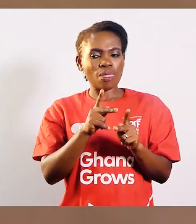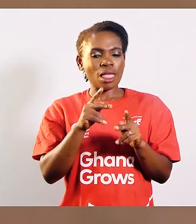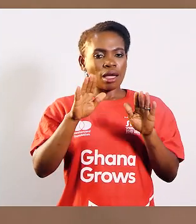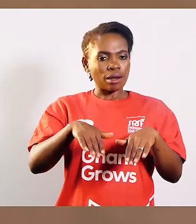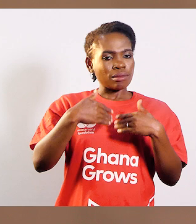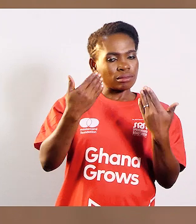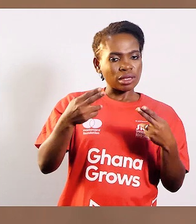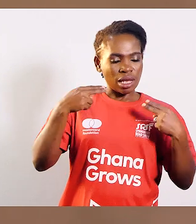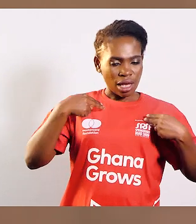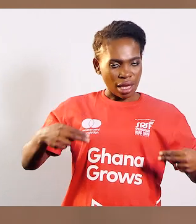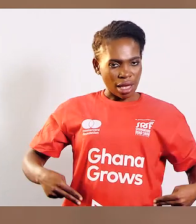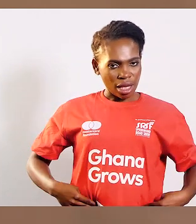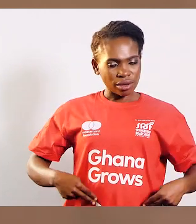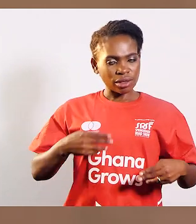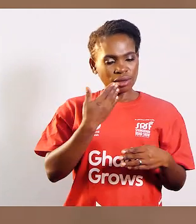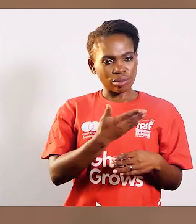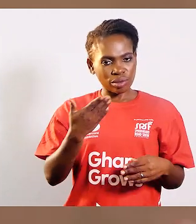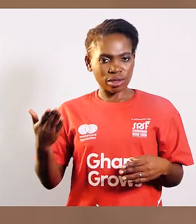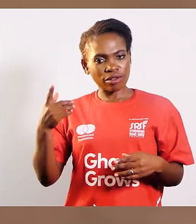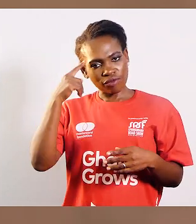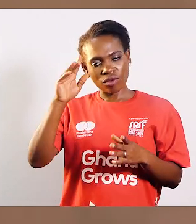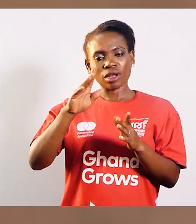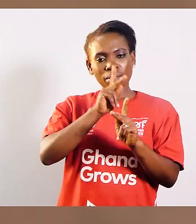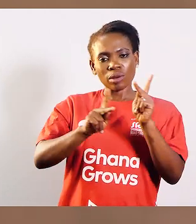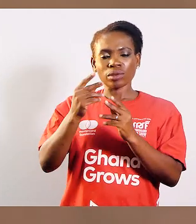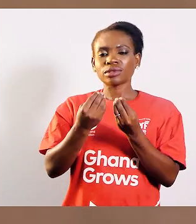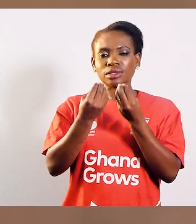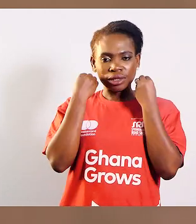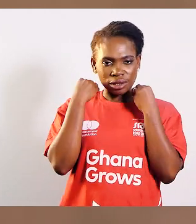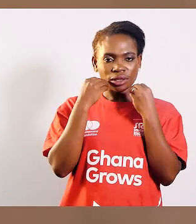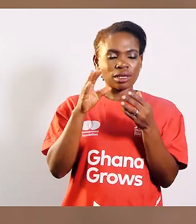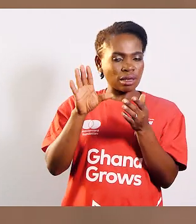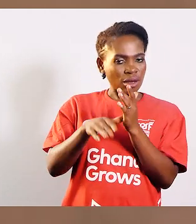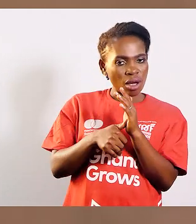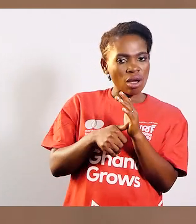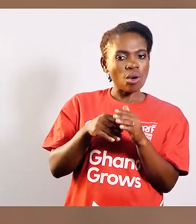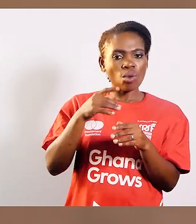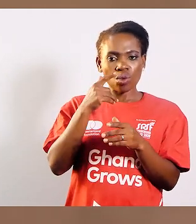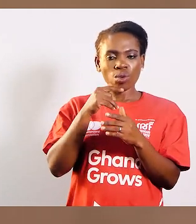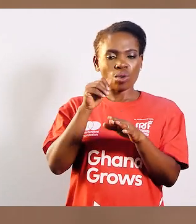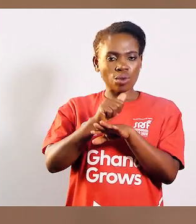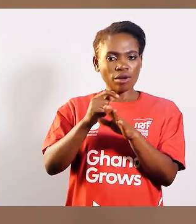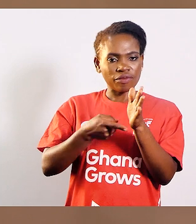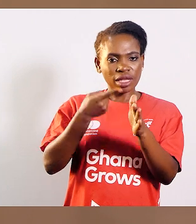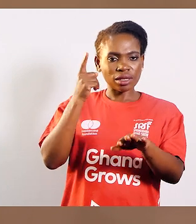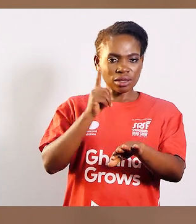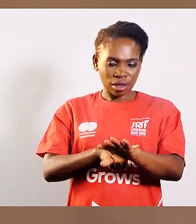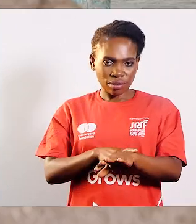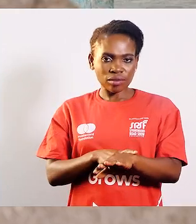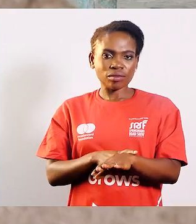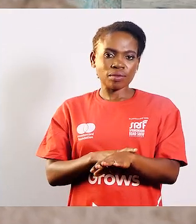provide healthy products to our consumers and first-timers who want to take mushroom as